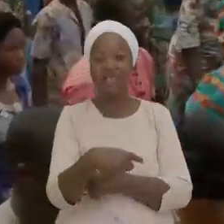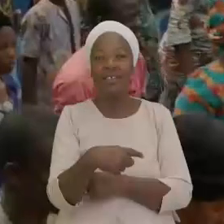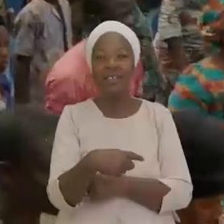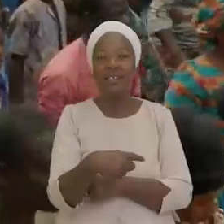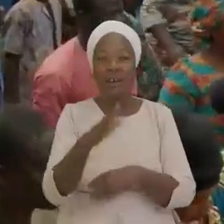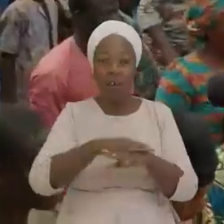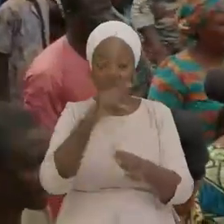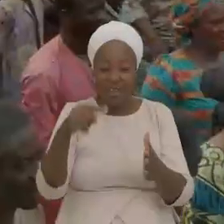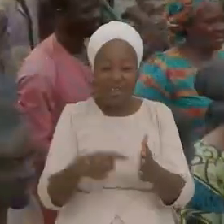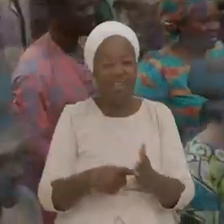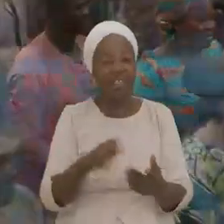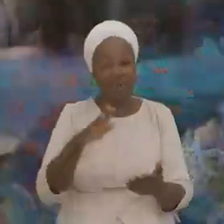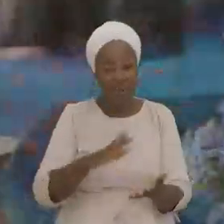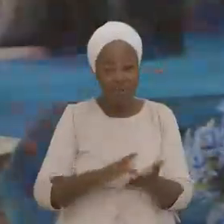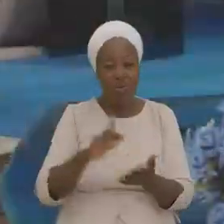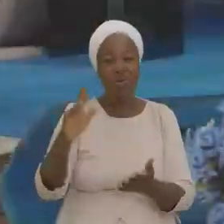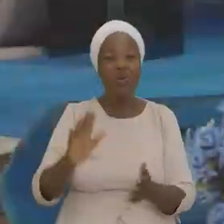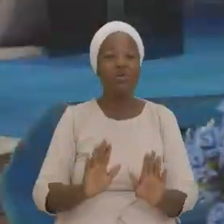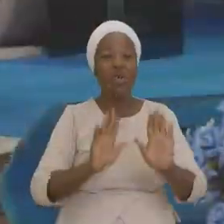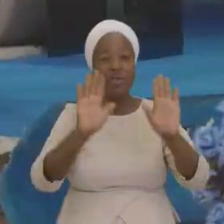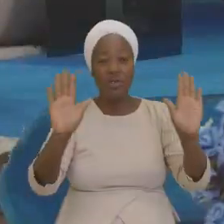this glorious Sunday.